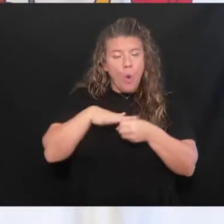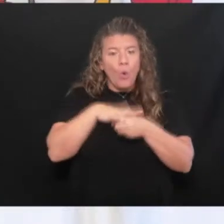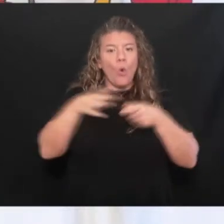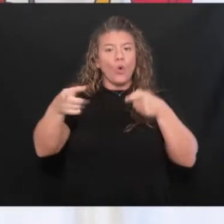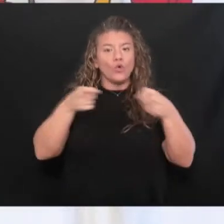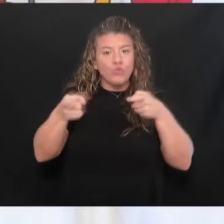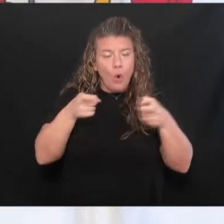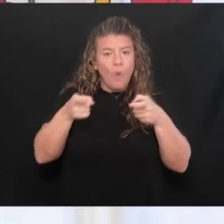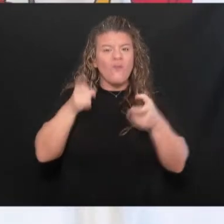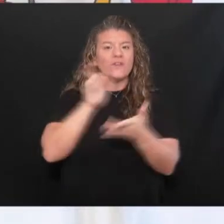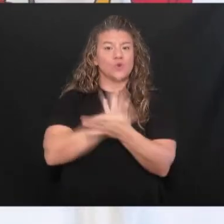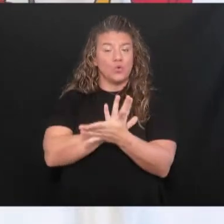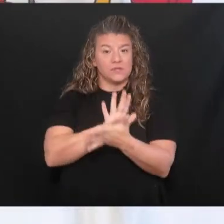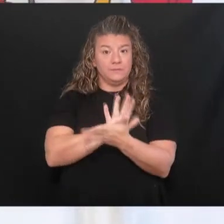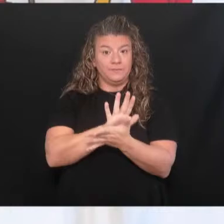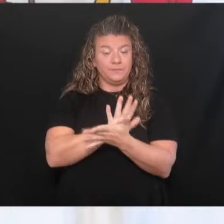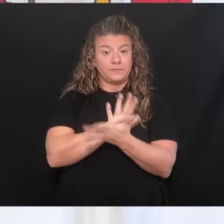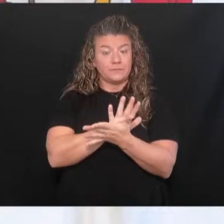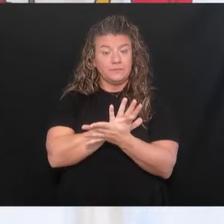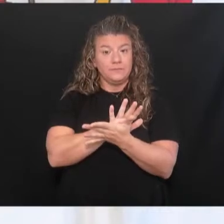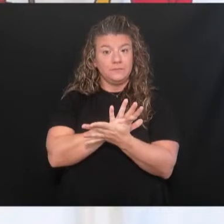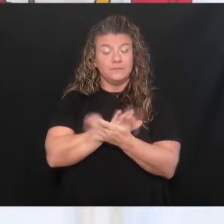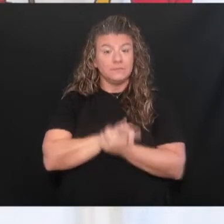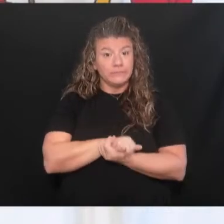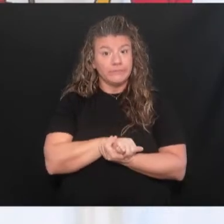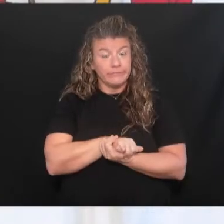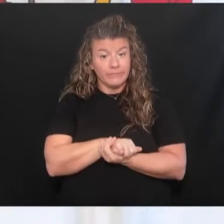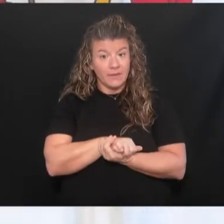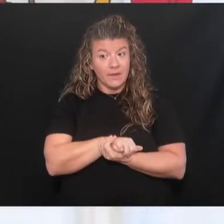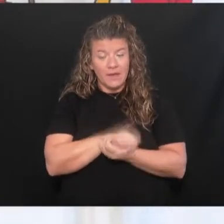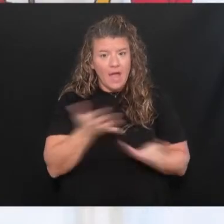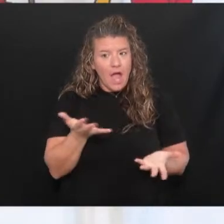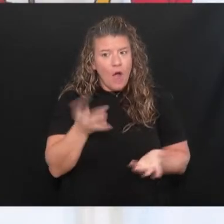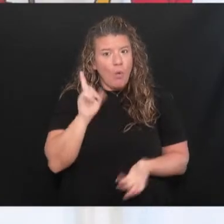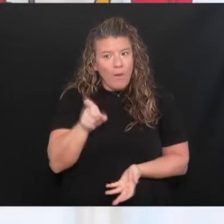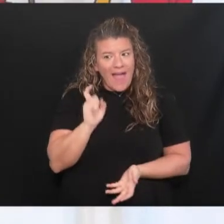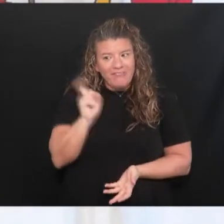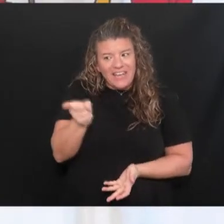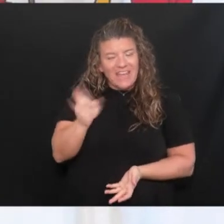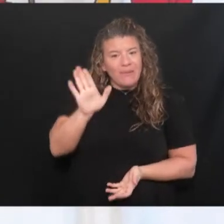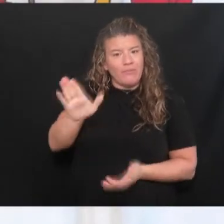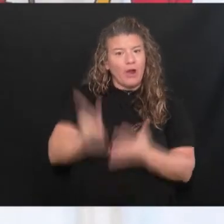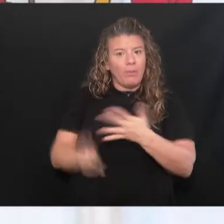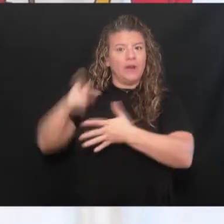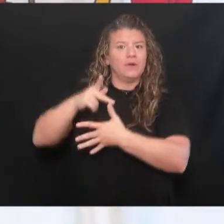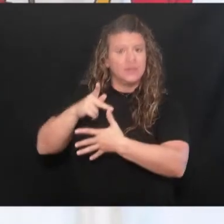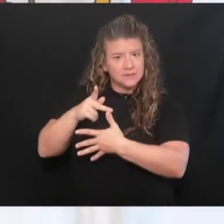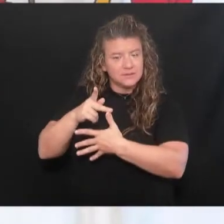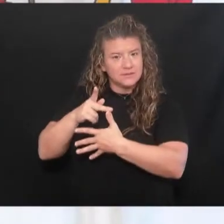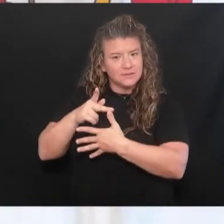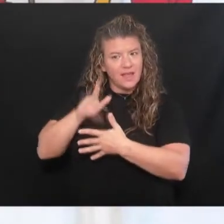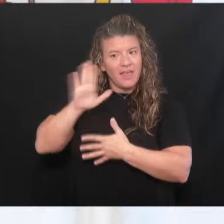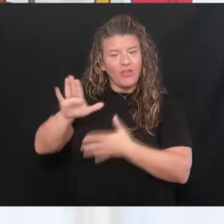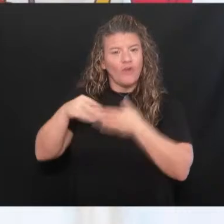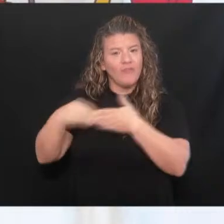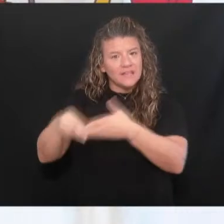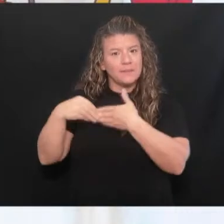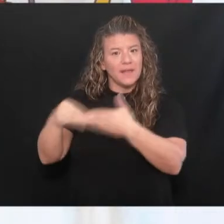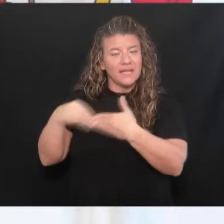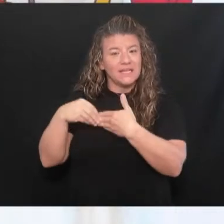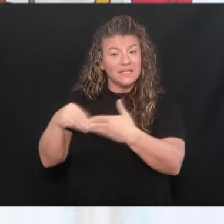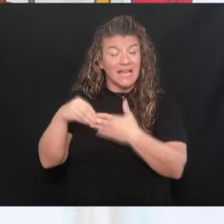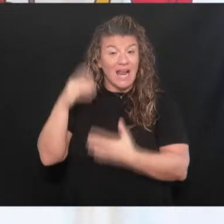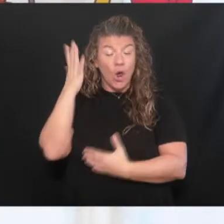our schools, and we've got to give them that priority or flexibility,